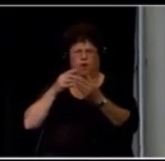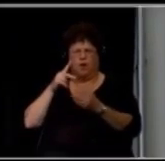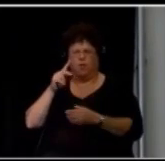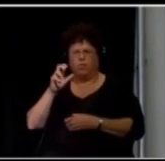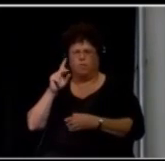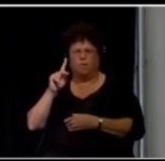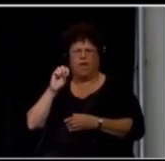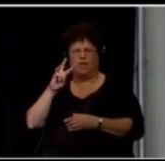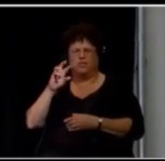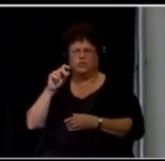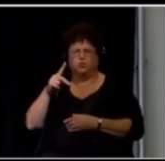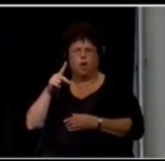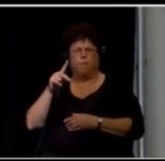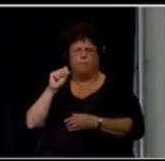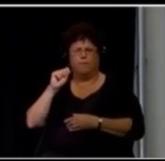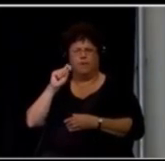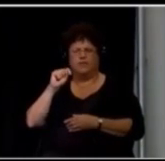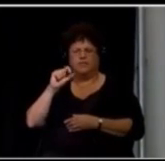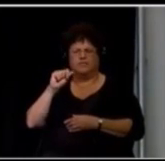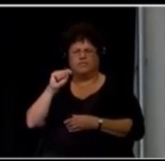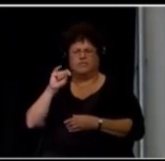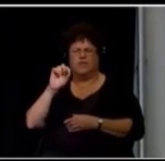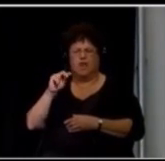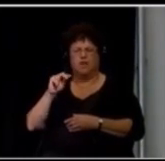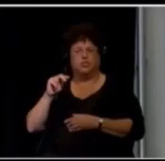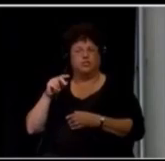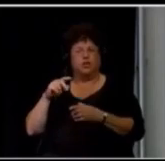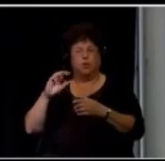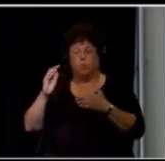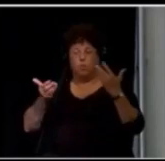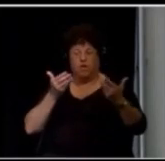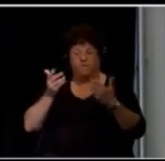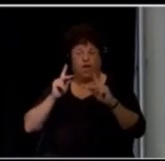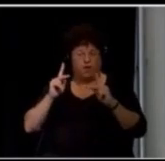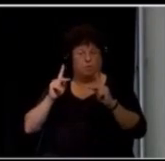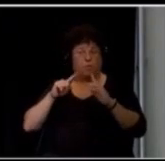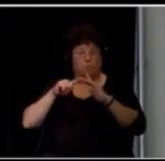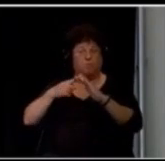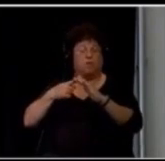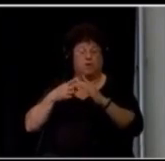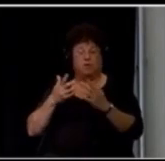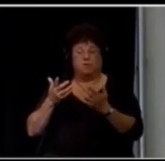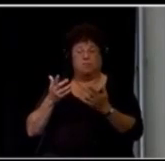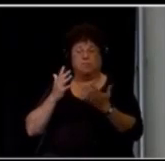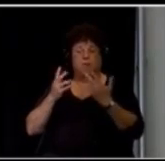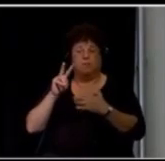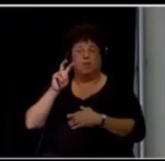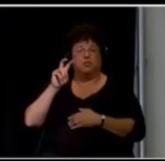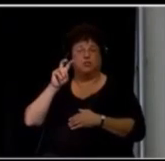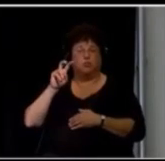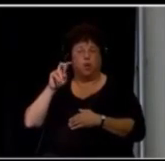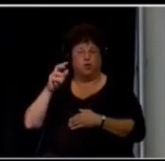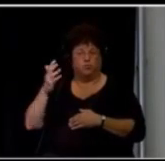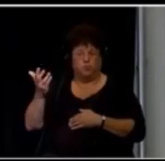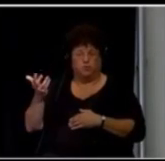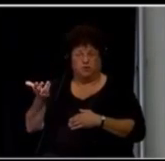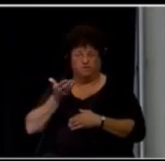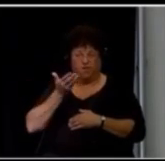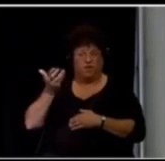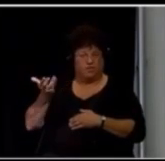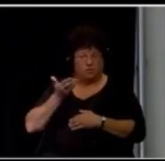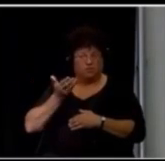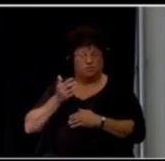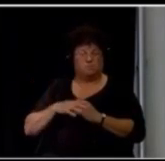swap station. So we did an initial round of invitations where we did basically like 200 invitations,